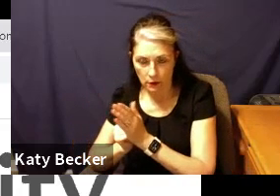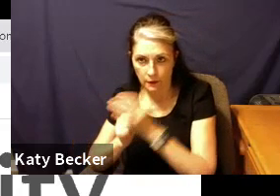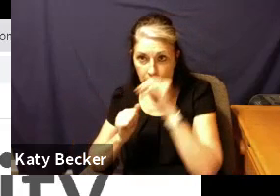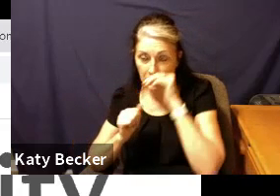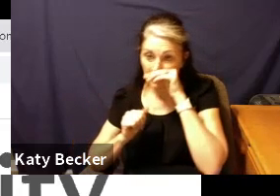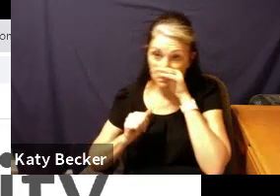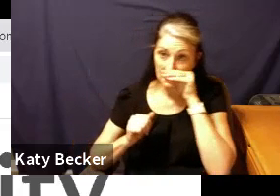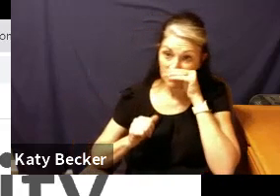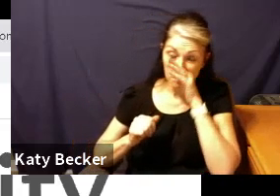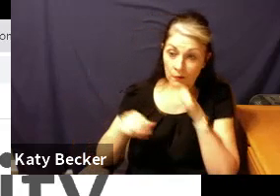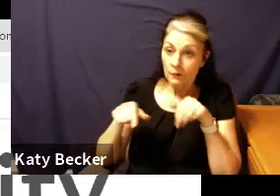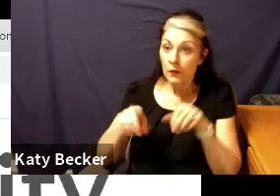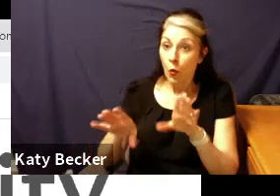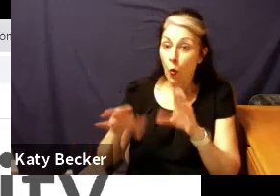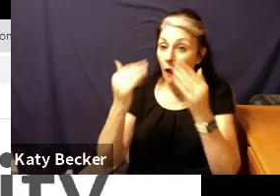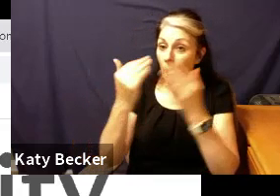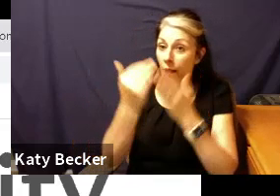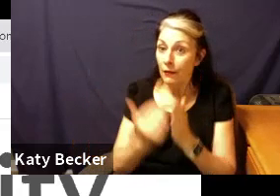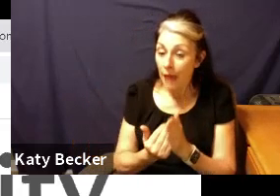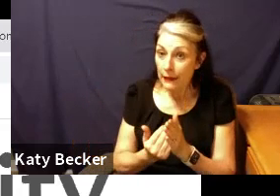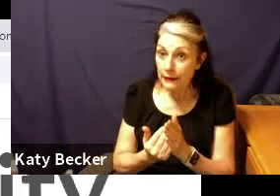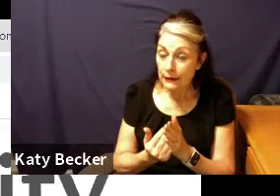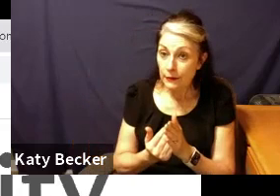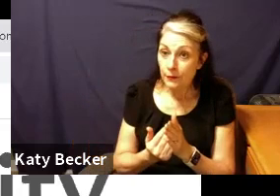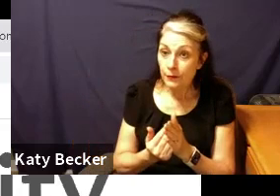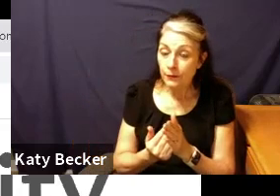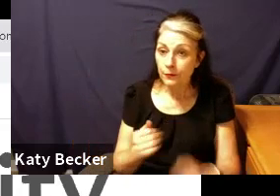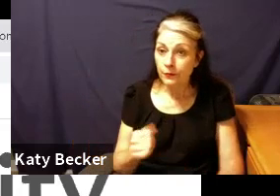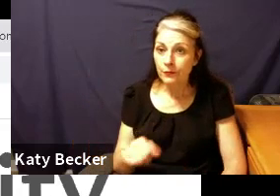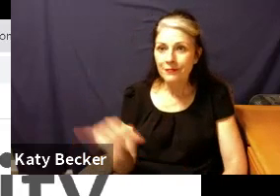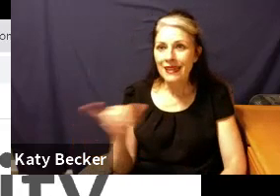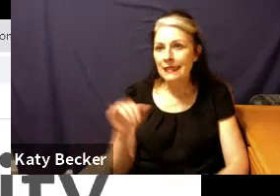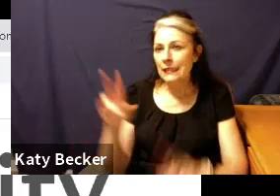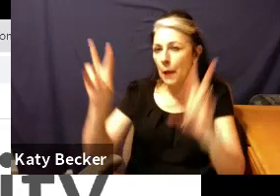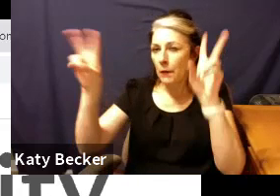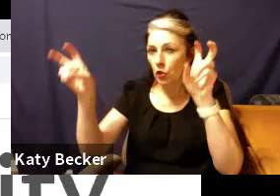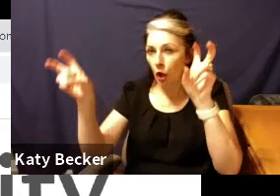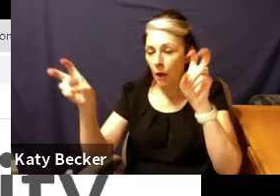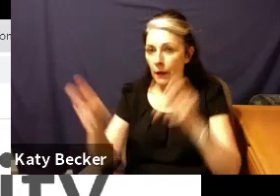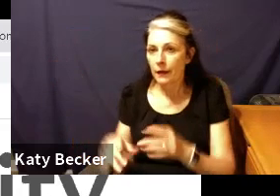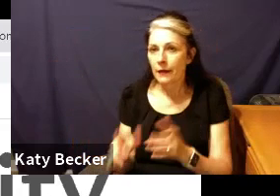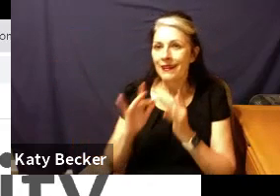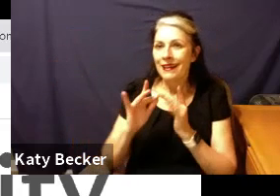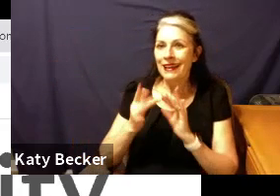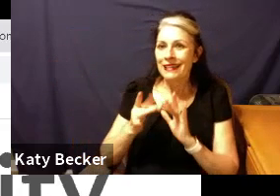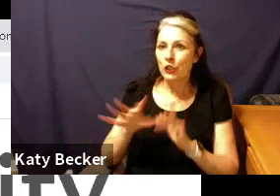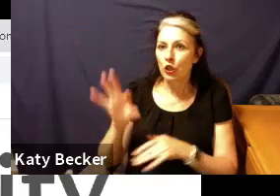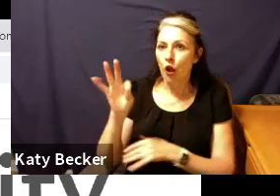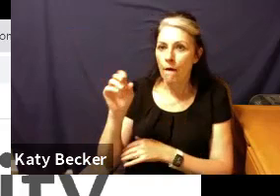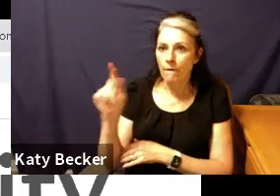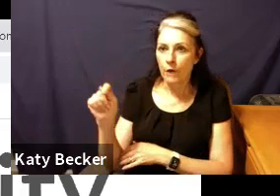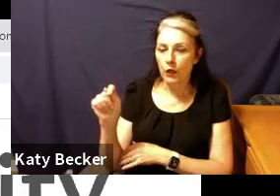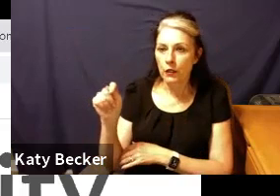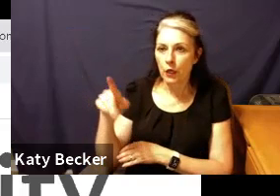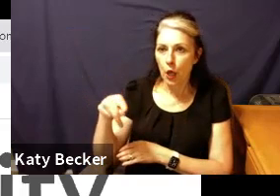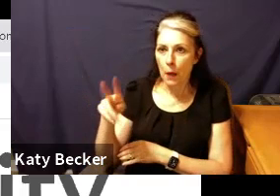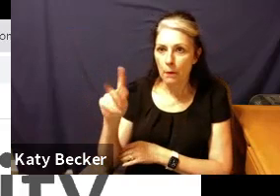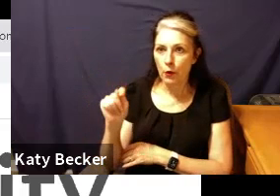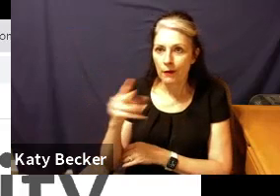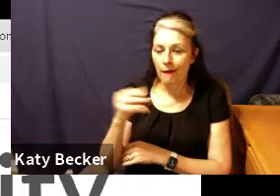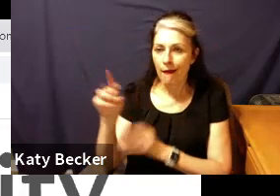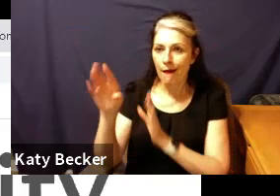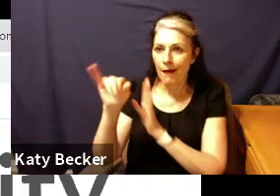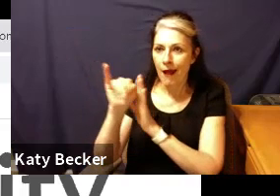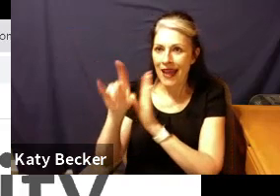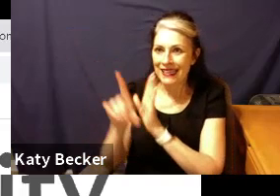So while the lessons fall under the same topic of a digital footprint and identity, you can